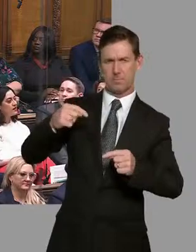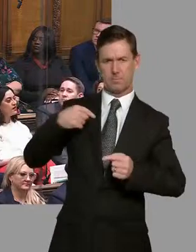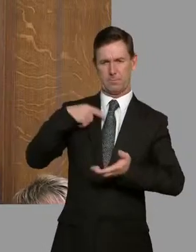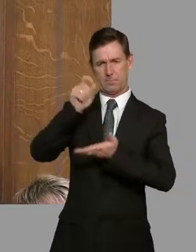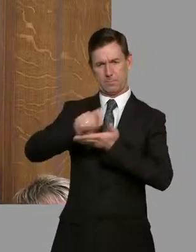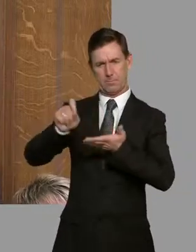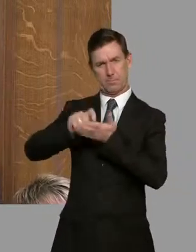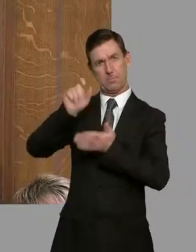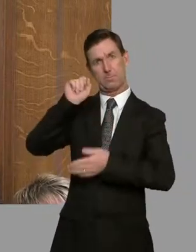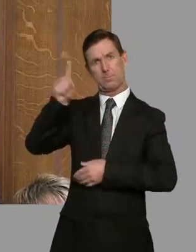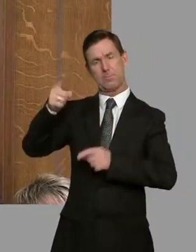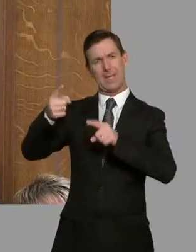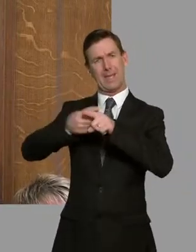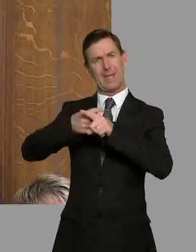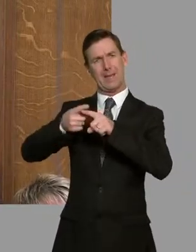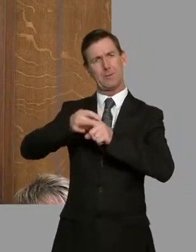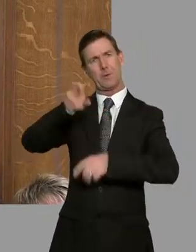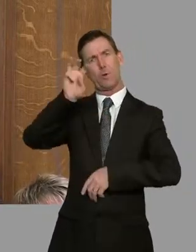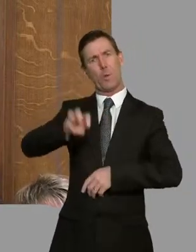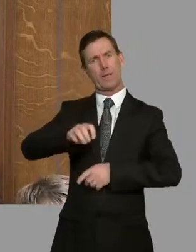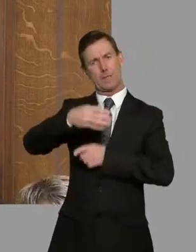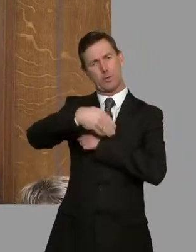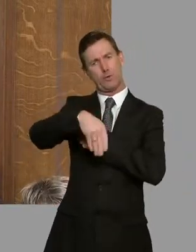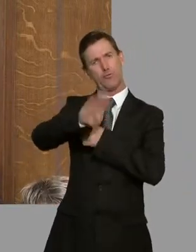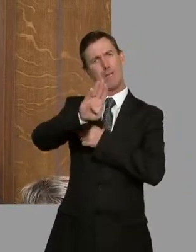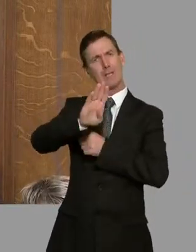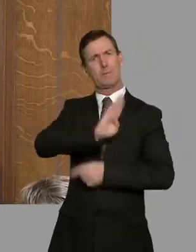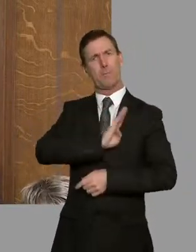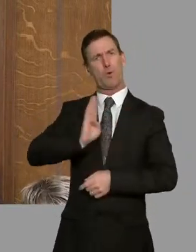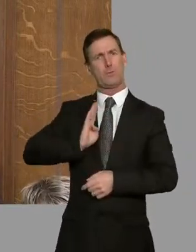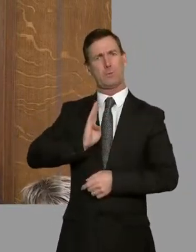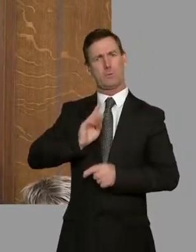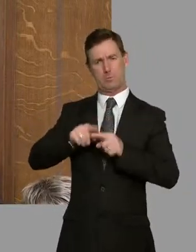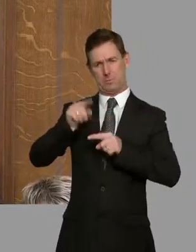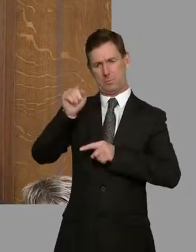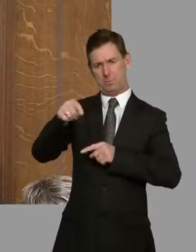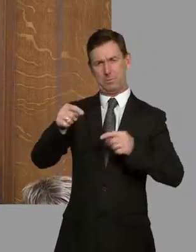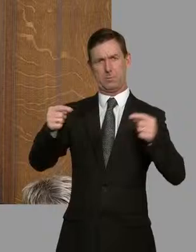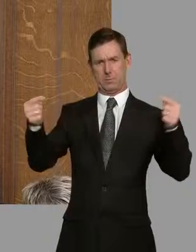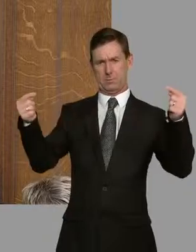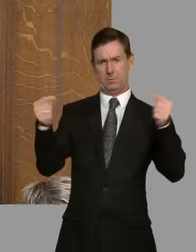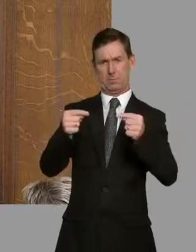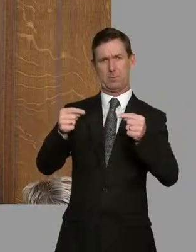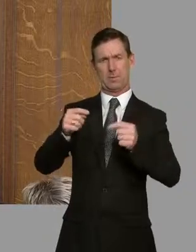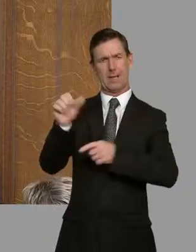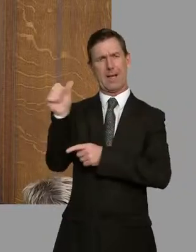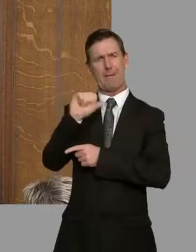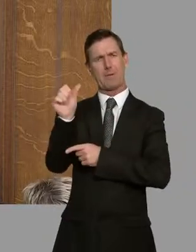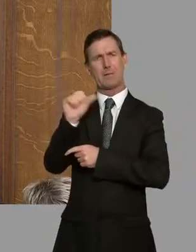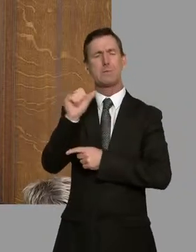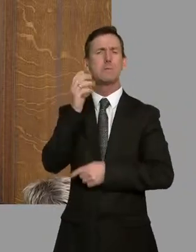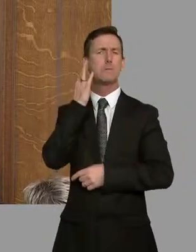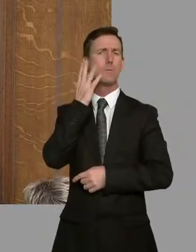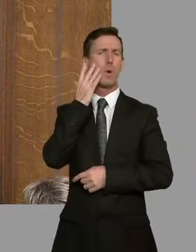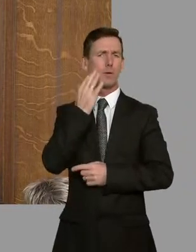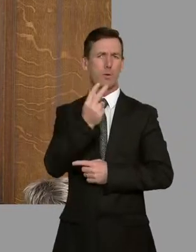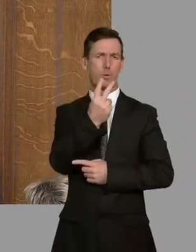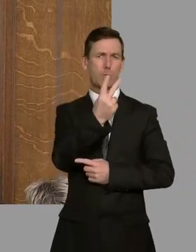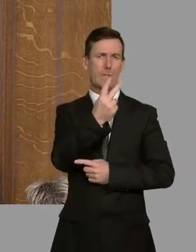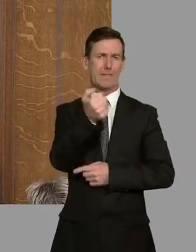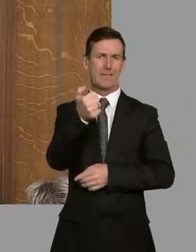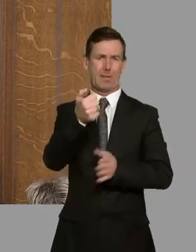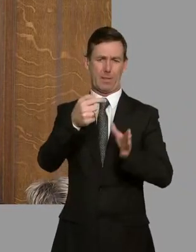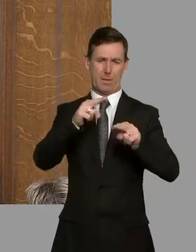Trophy against Afghanistan on the 26th of February. I have met with the